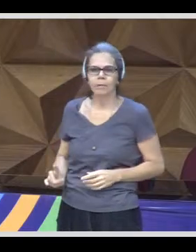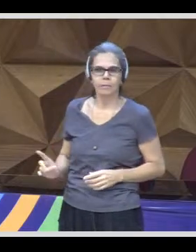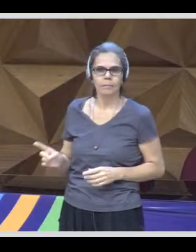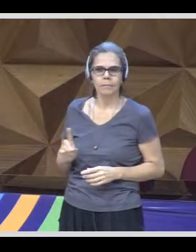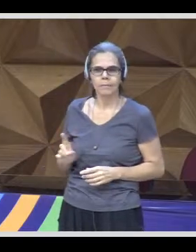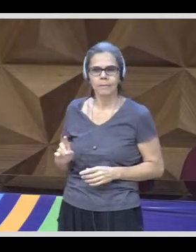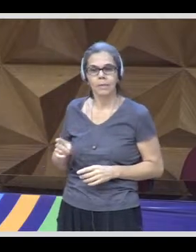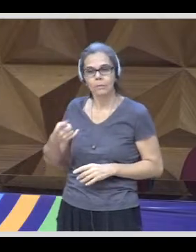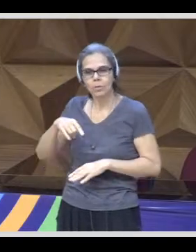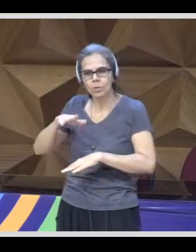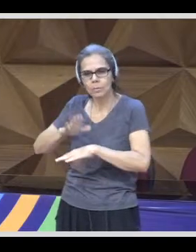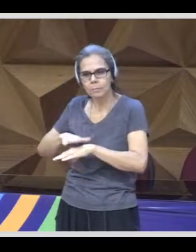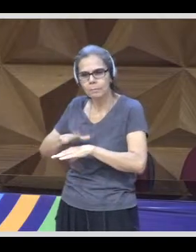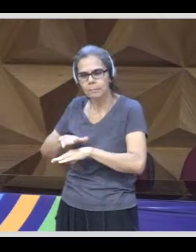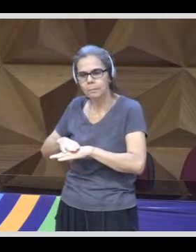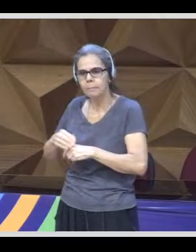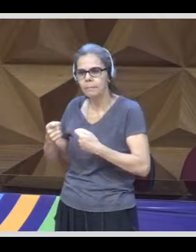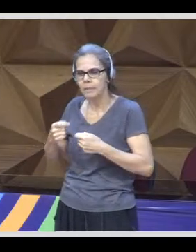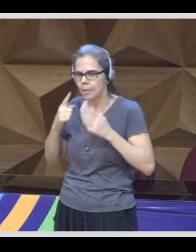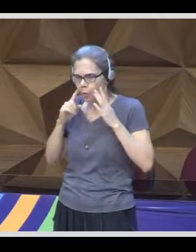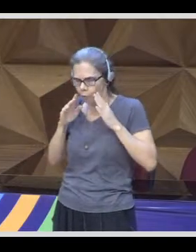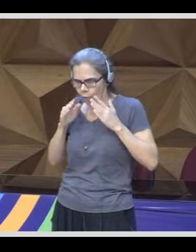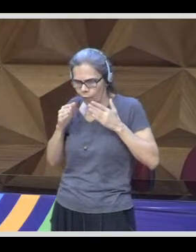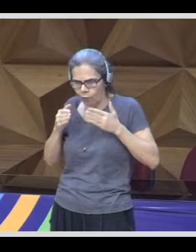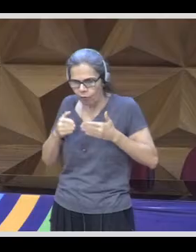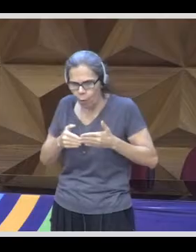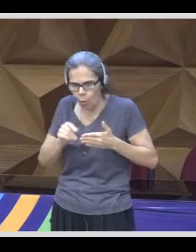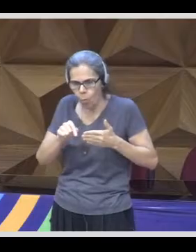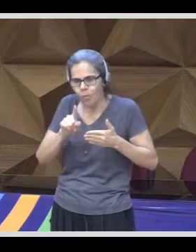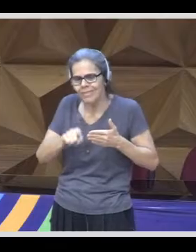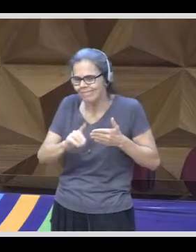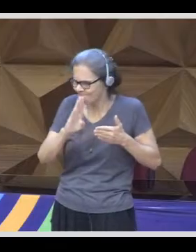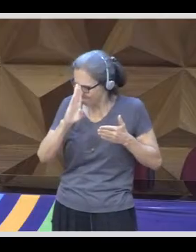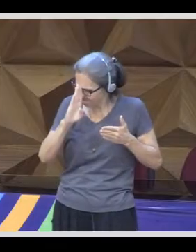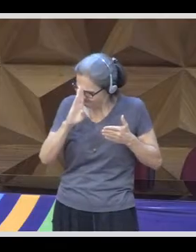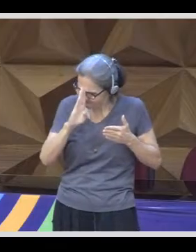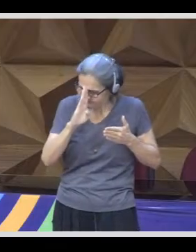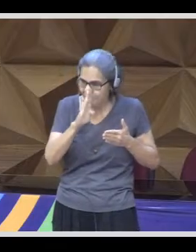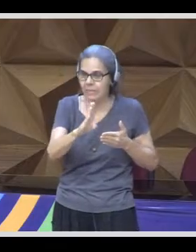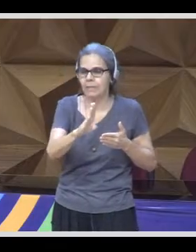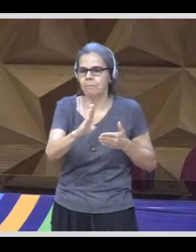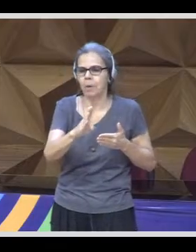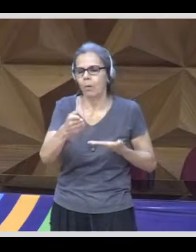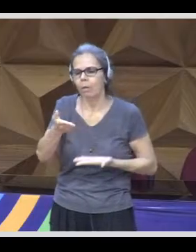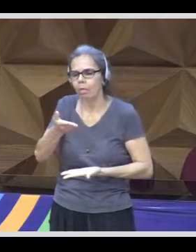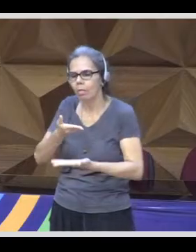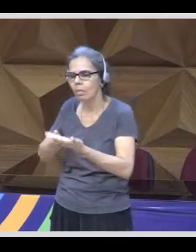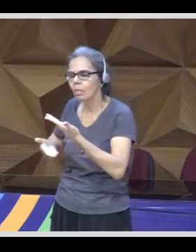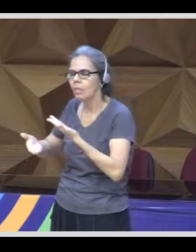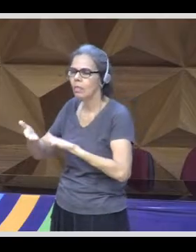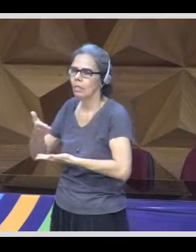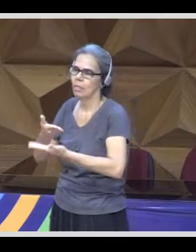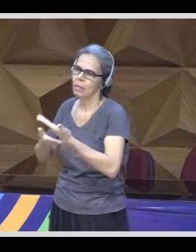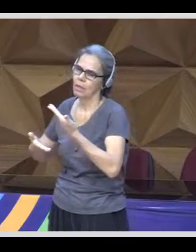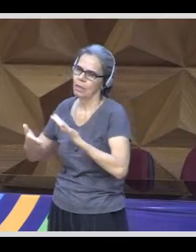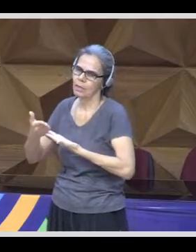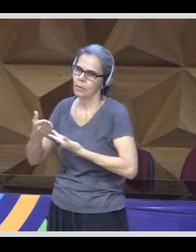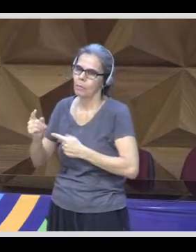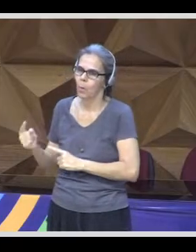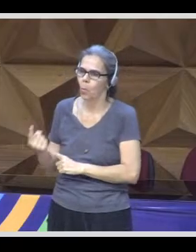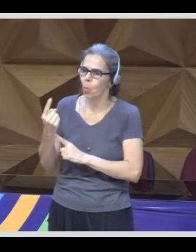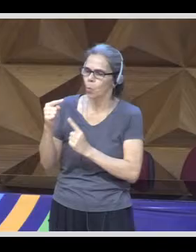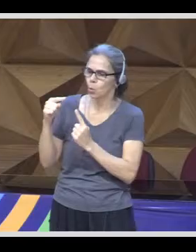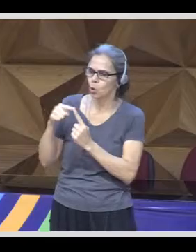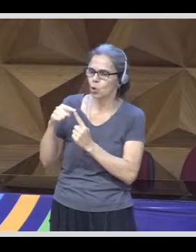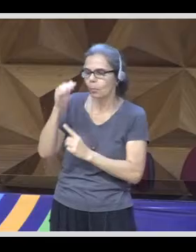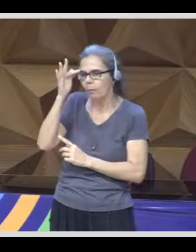The backbone is the subset of edges, interactions, that are really important for you. So let me give you an example, a concrete example,